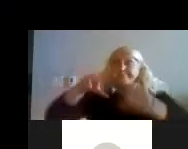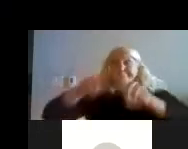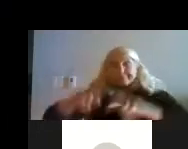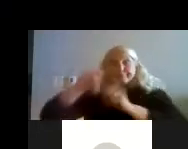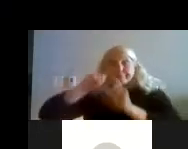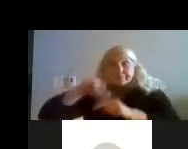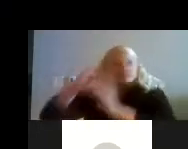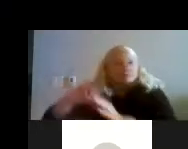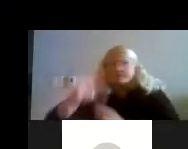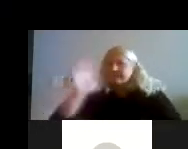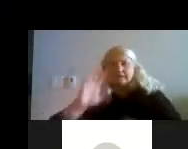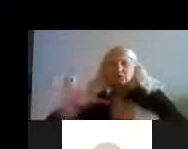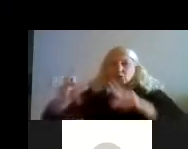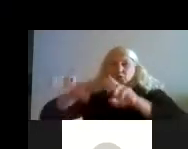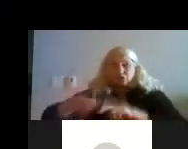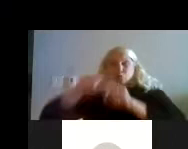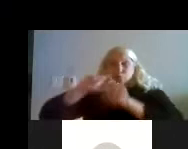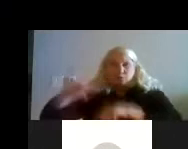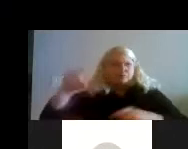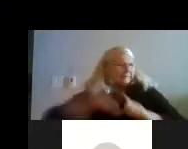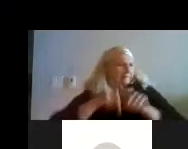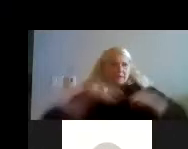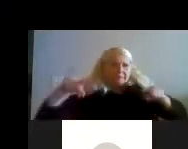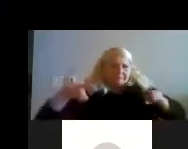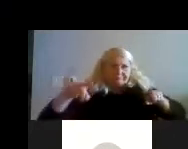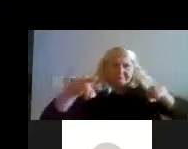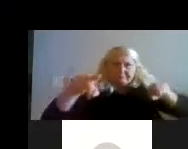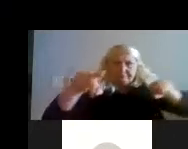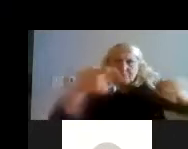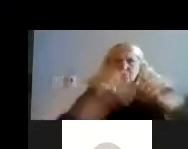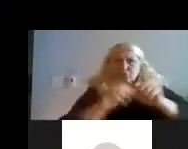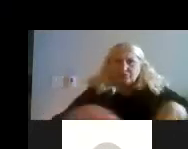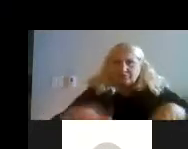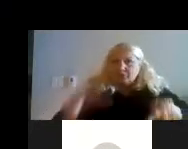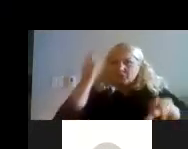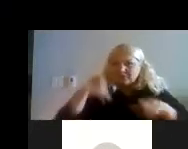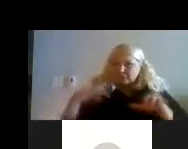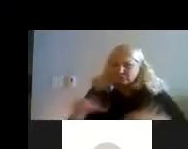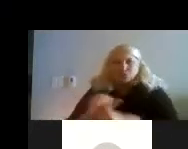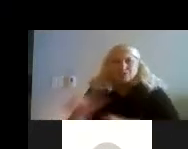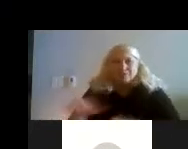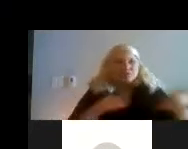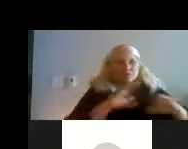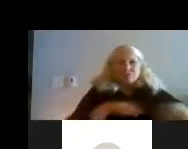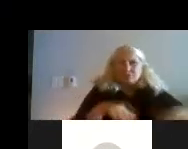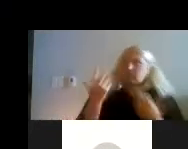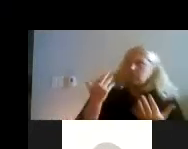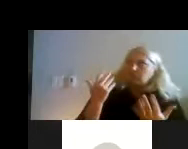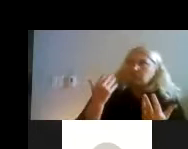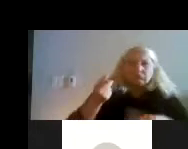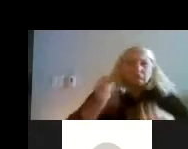stay connected to the fact that things are happening as we're doing this work. And that's why it's even more important that we link